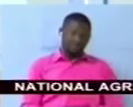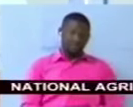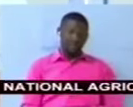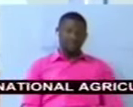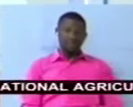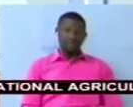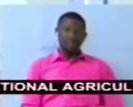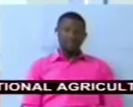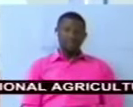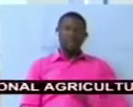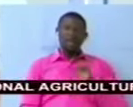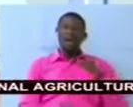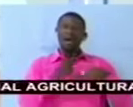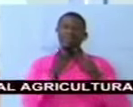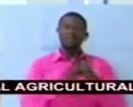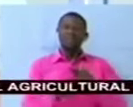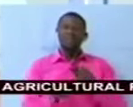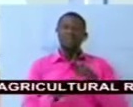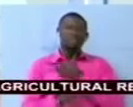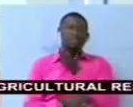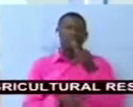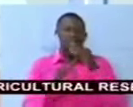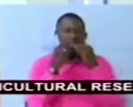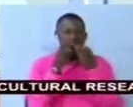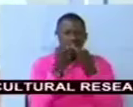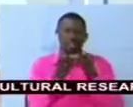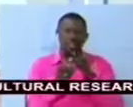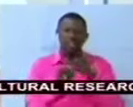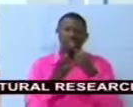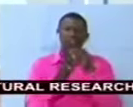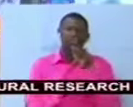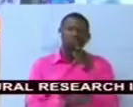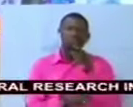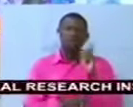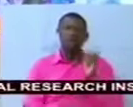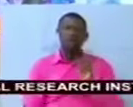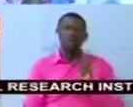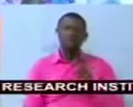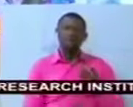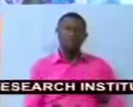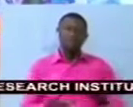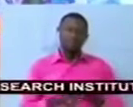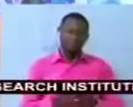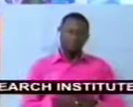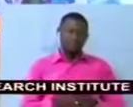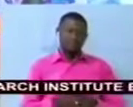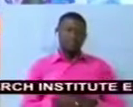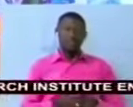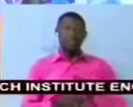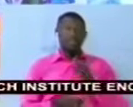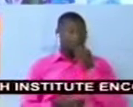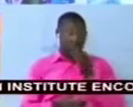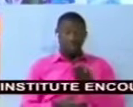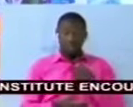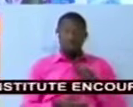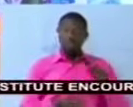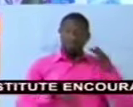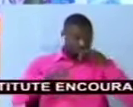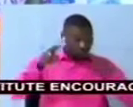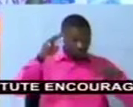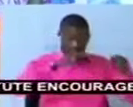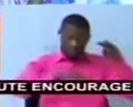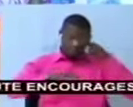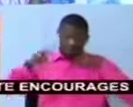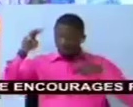say to you after that? Ganaw lool na lan lañ la wax? Ñu ne dañ bëgg search suma neek. They said that they want to conduct a search my